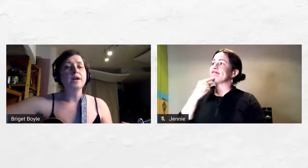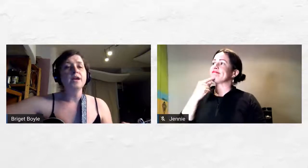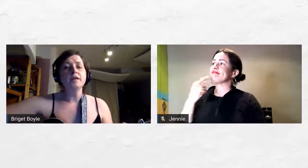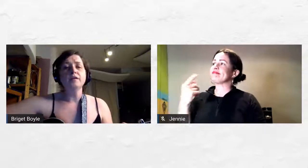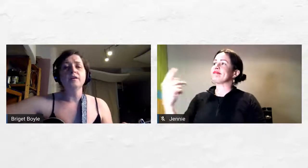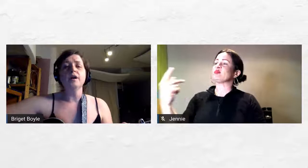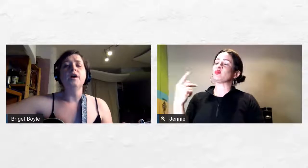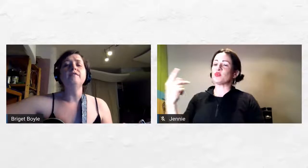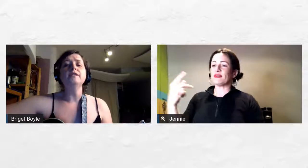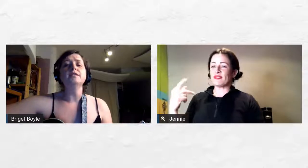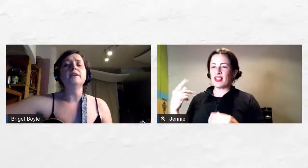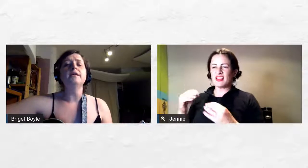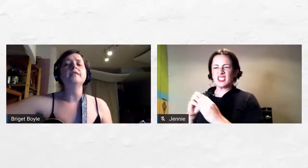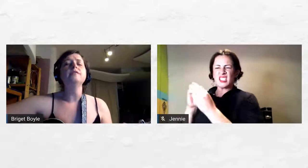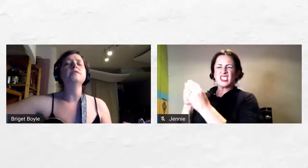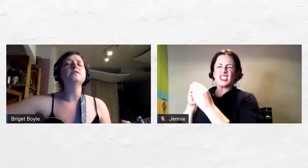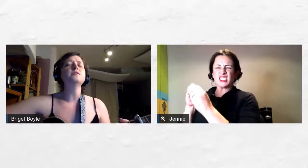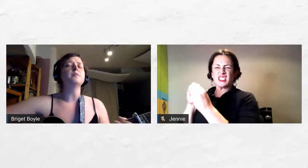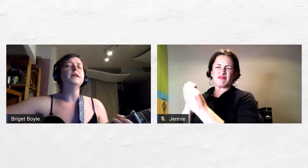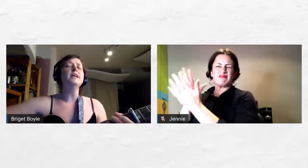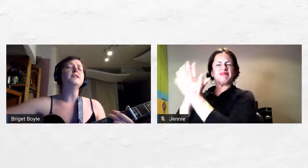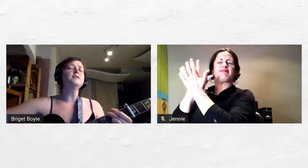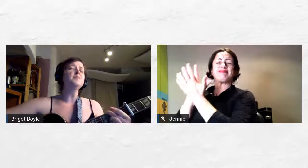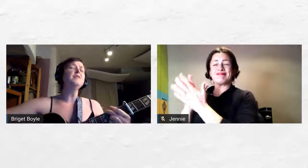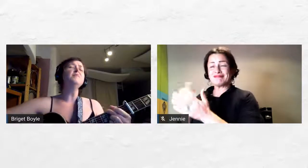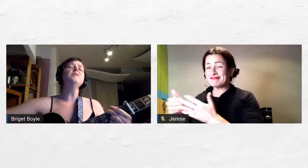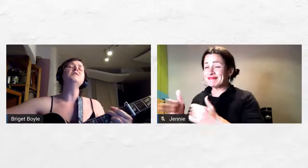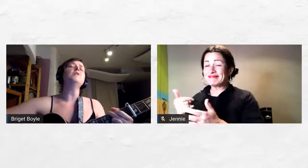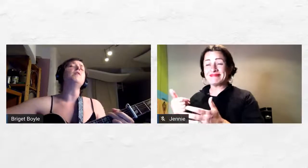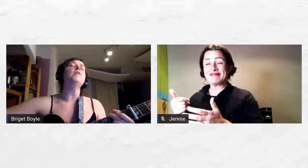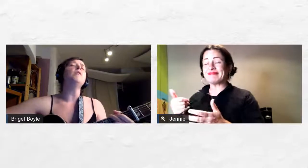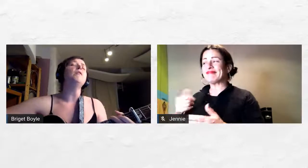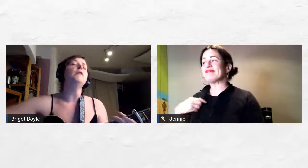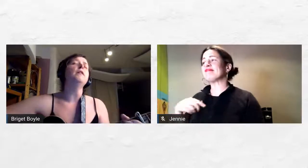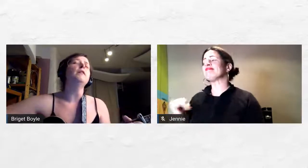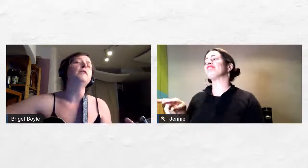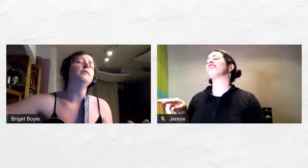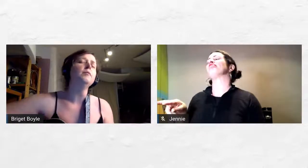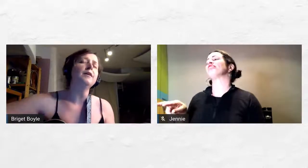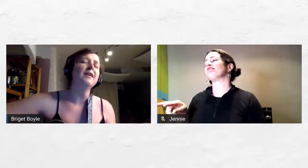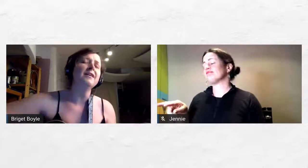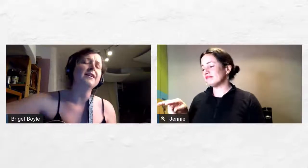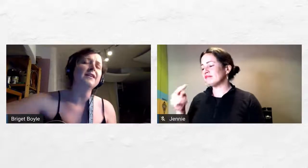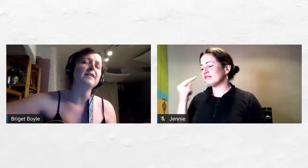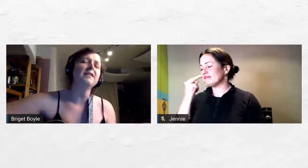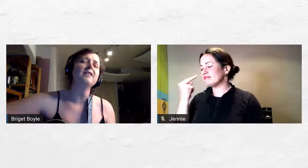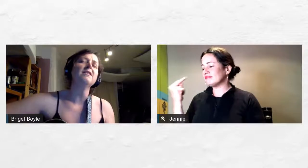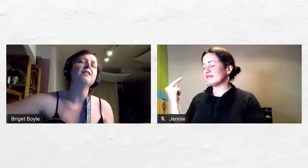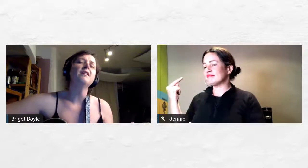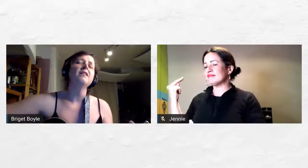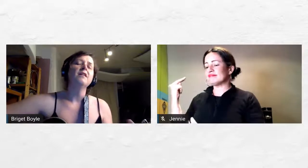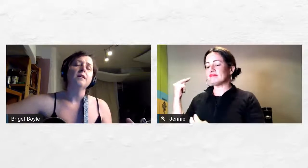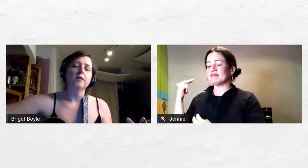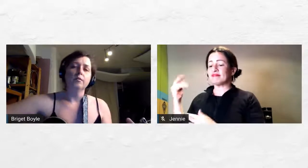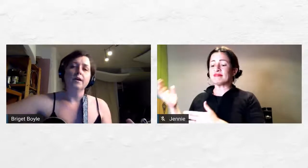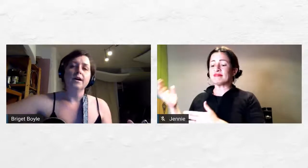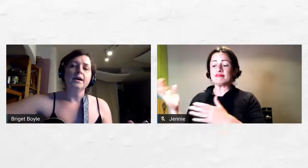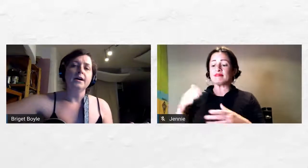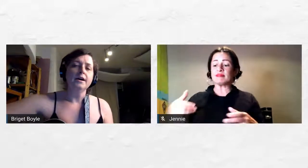The way the coffee smells makes me miss our hell.